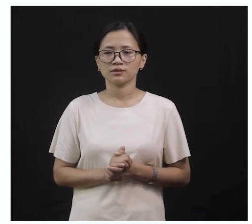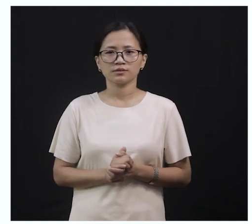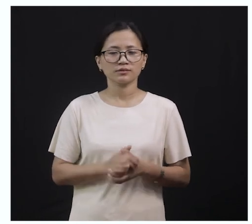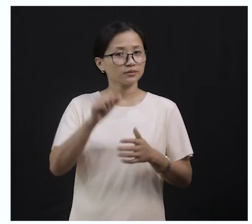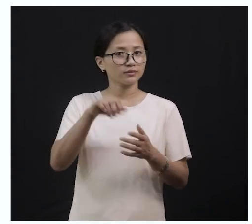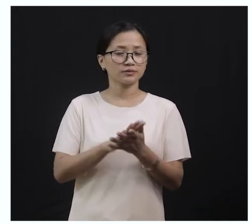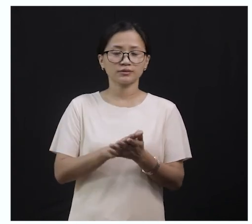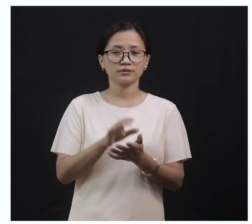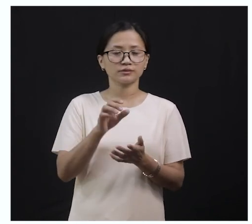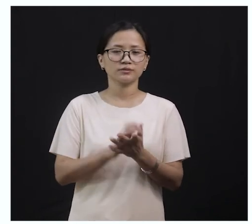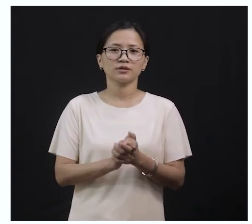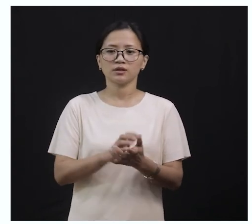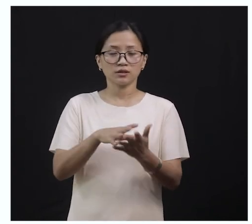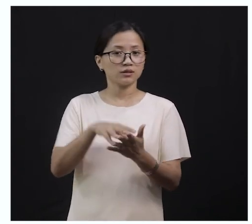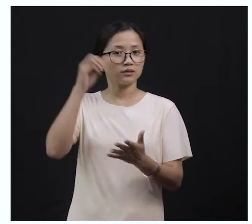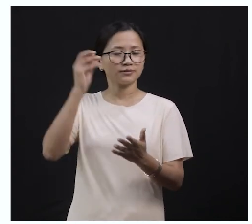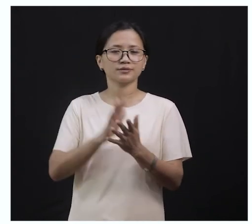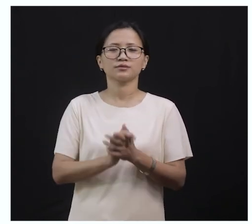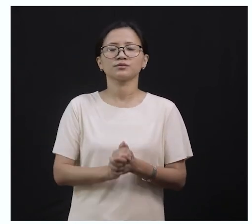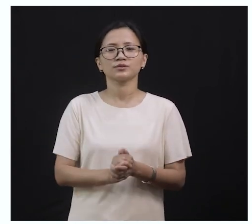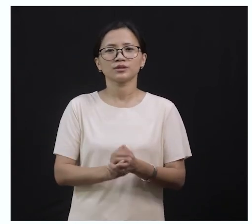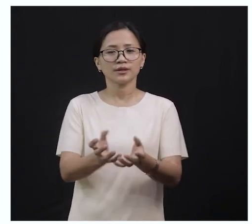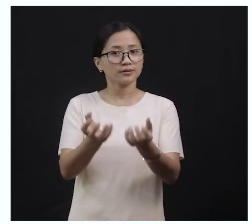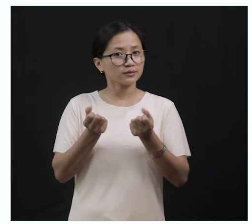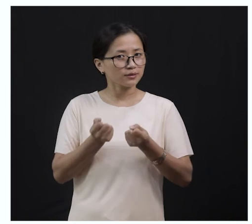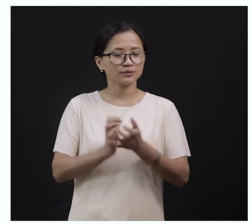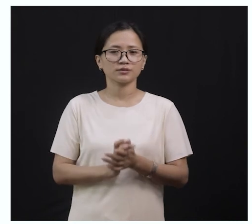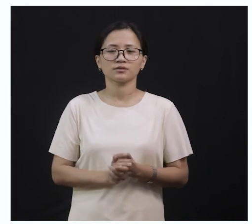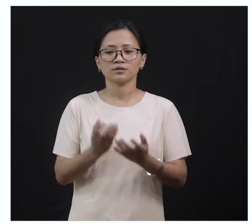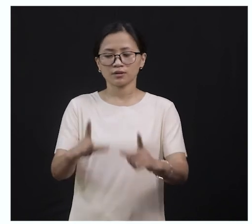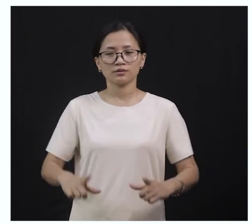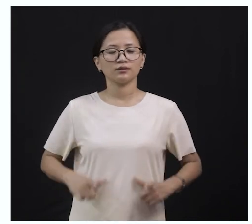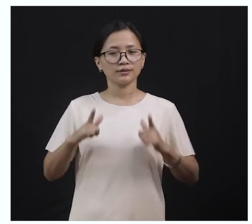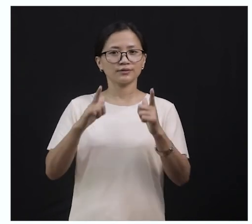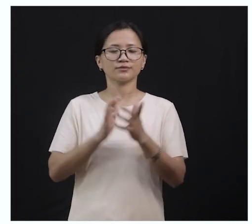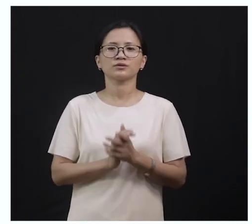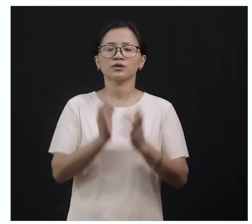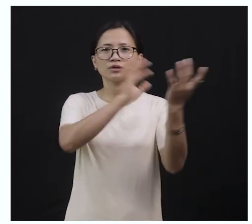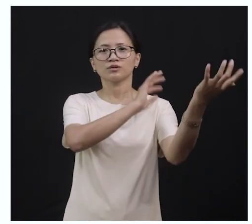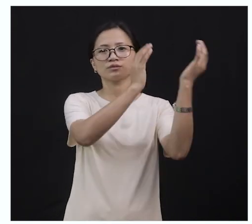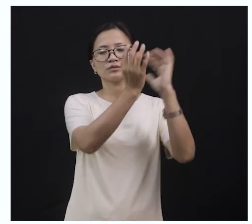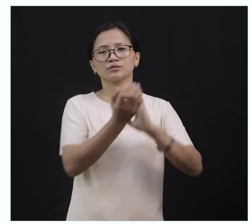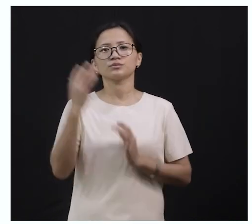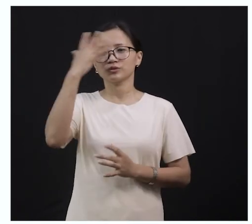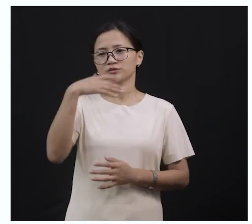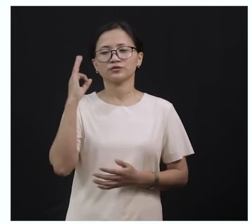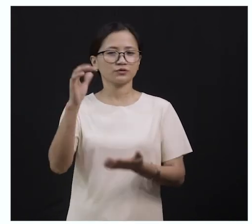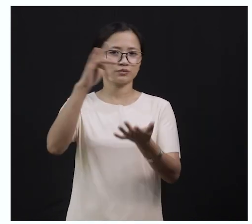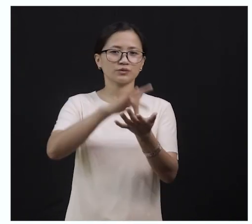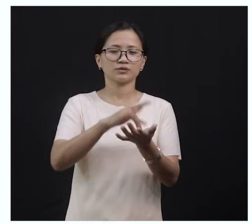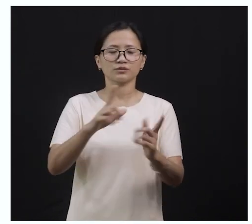gain something, right? We also learn to appreciate the value of life because they make the world a beautiful place to live,